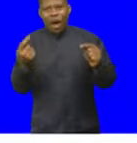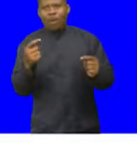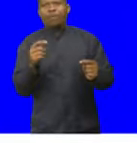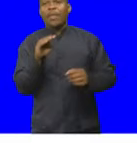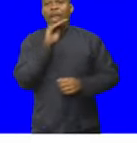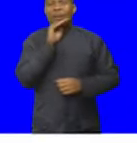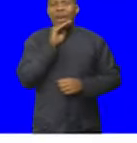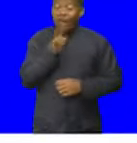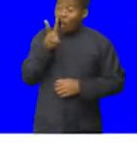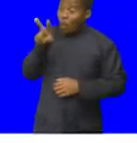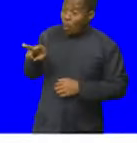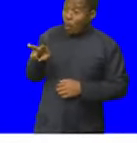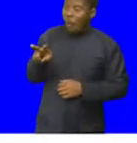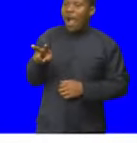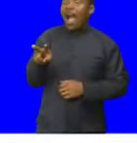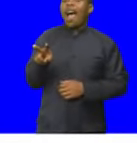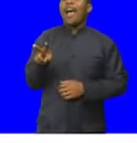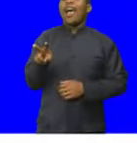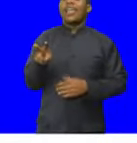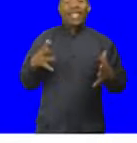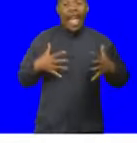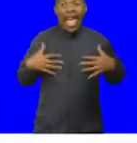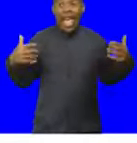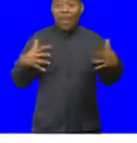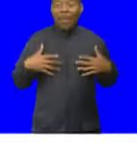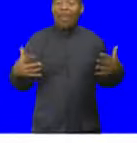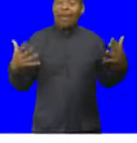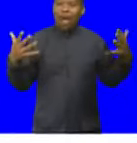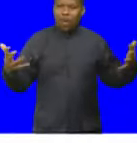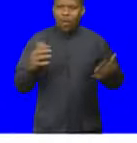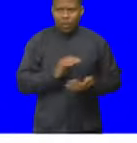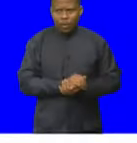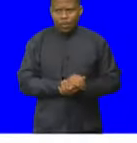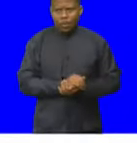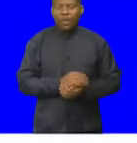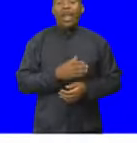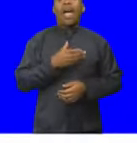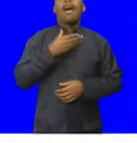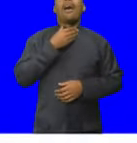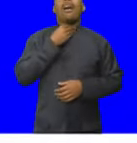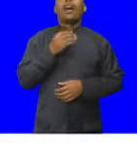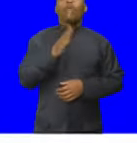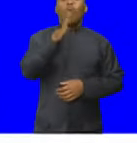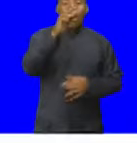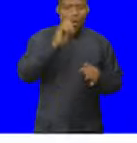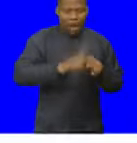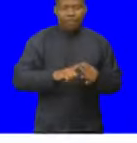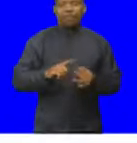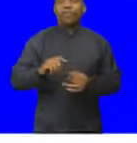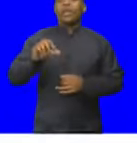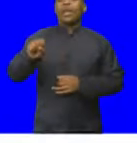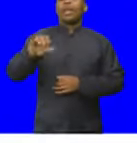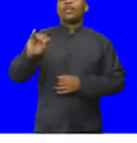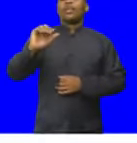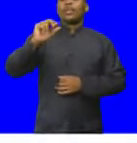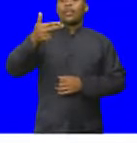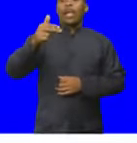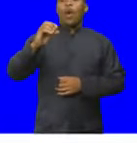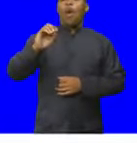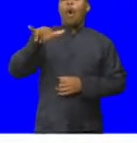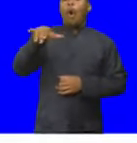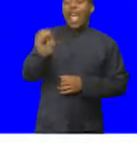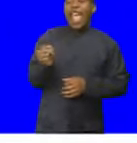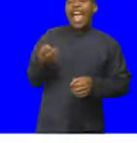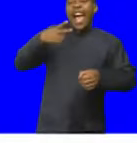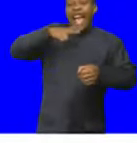ukuthi ukhangele siyajabula nje kakhulu sesinile. Katukolwako nasesihoye khona enkundleni yasemadlangambisi nakhona